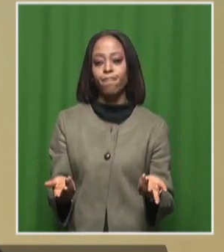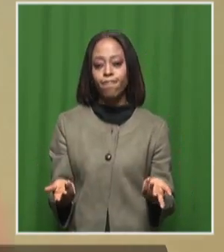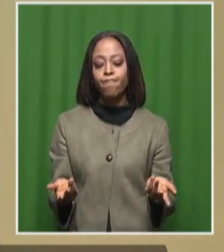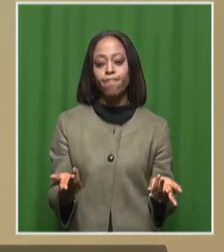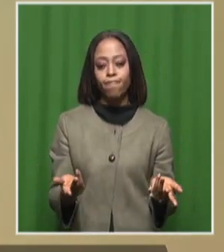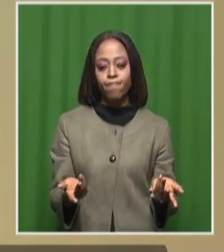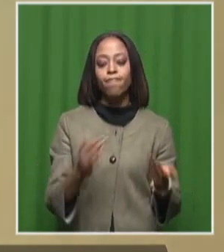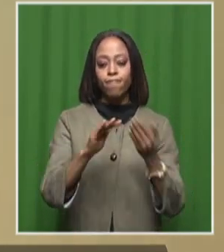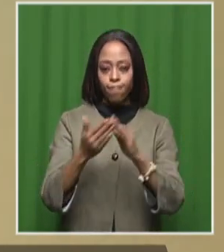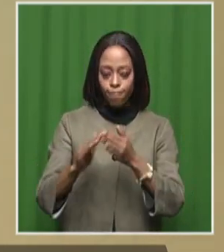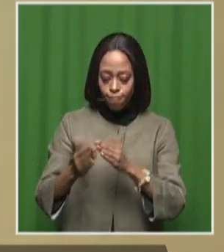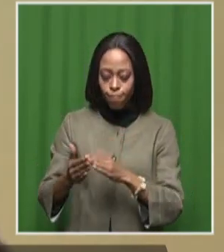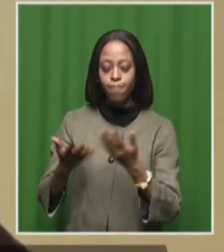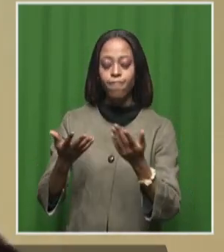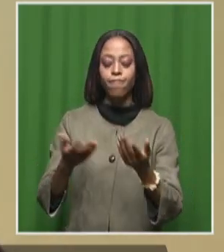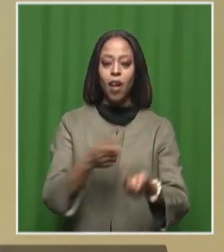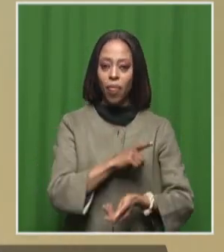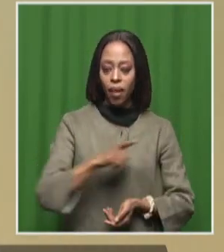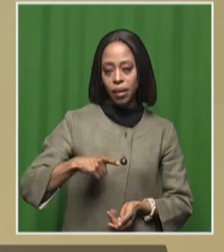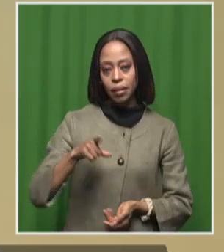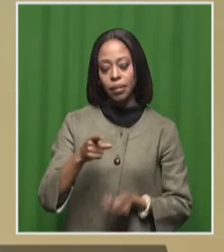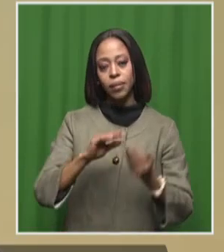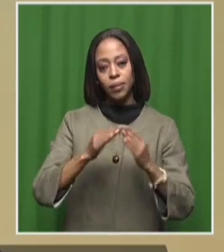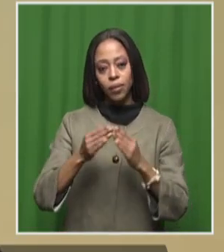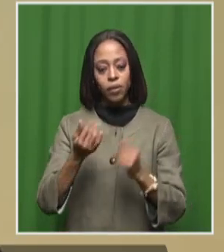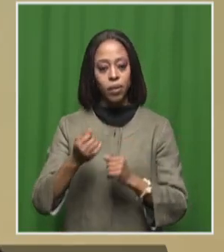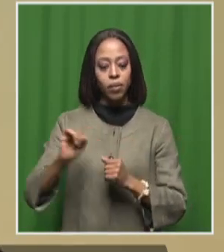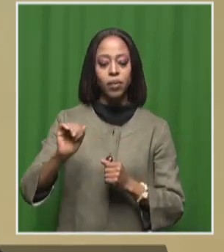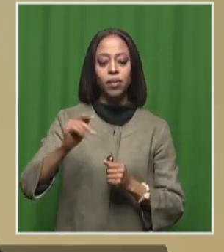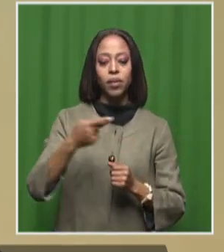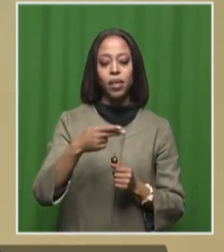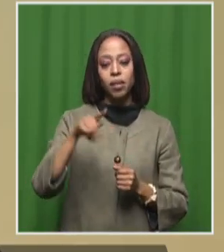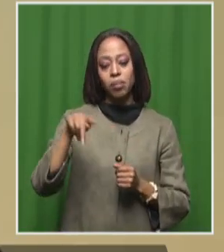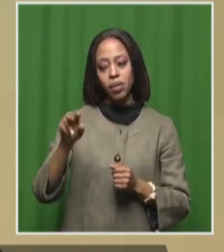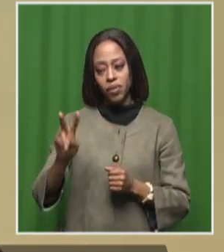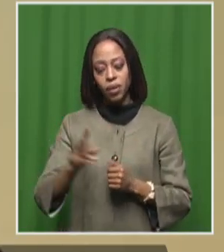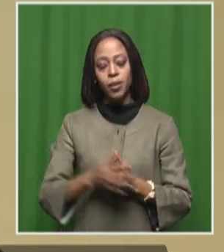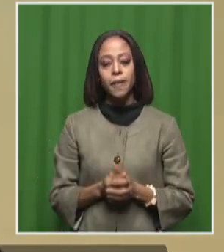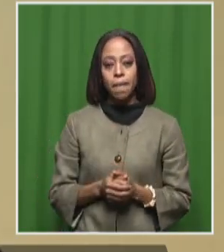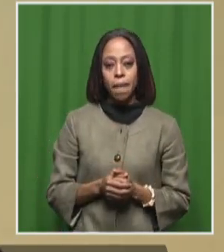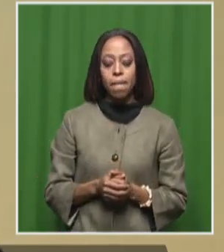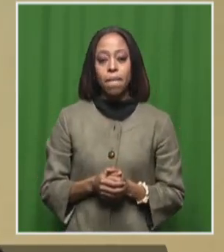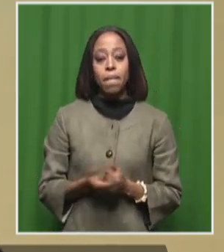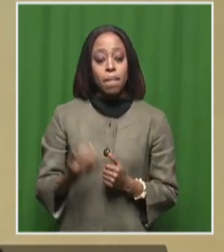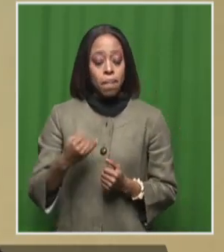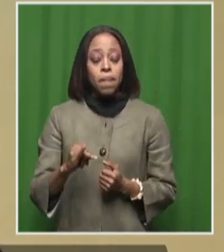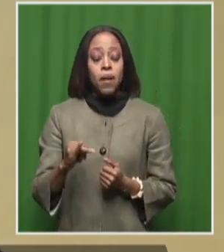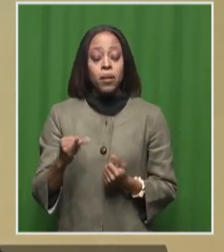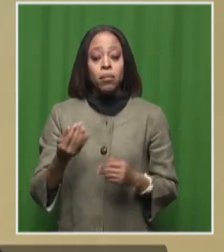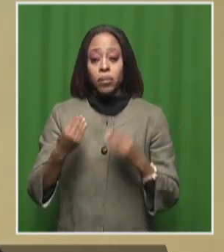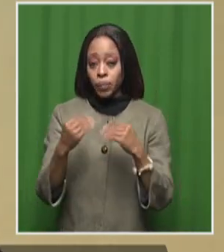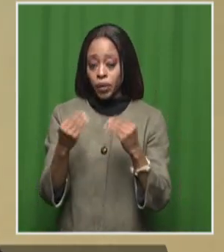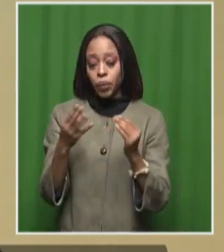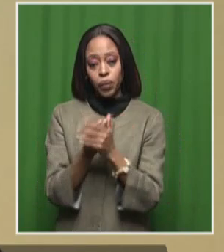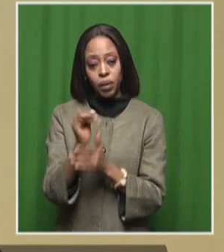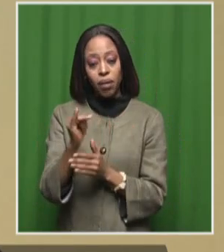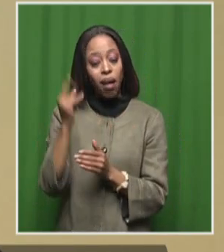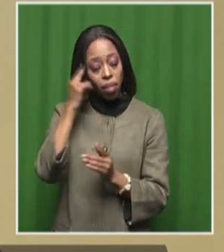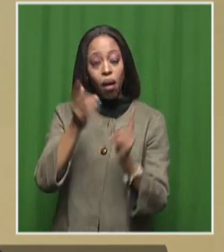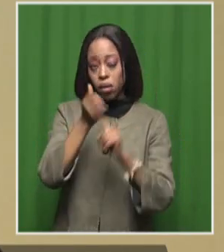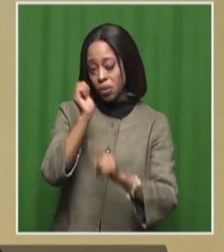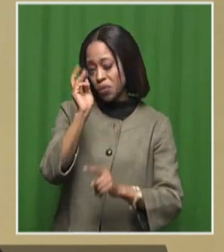the community, the ladies in the community against HPV, against cervical cancer. And we are still moving on, and I think we're going to get